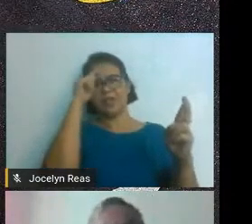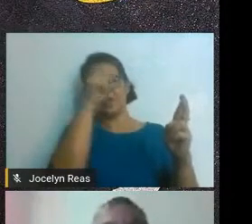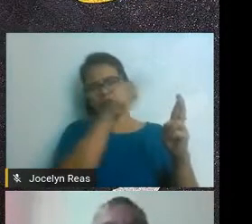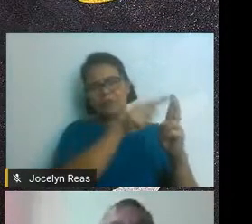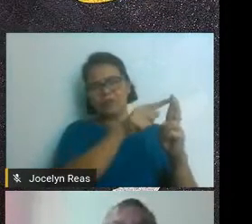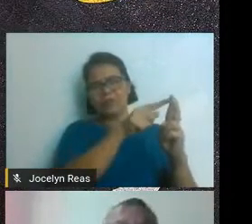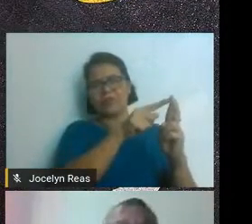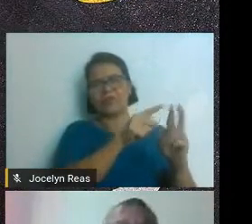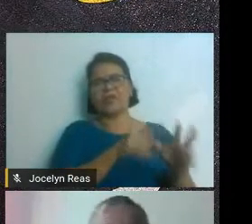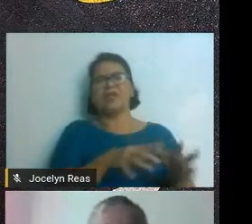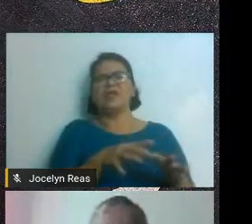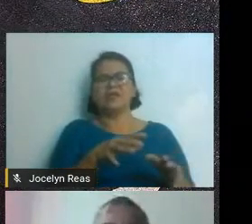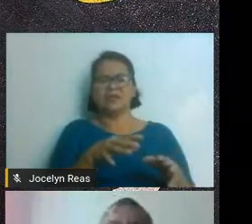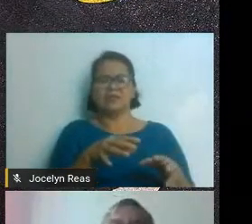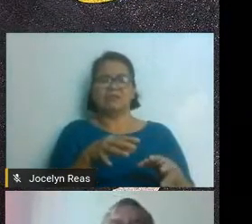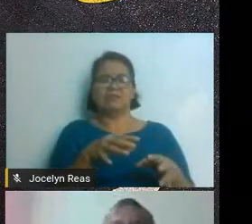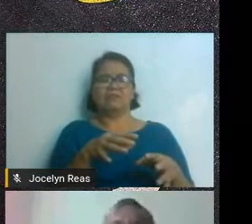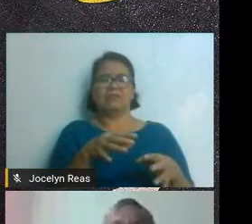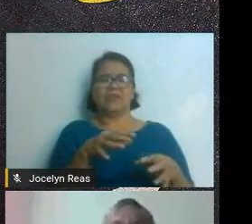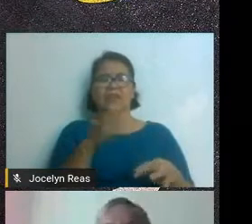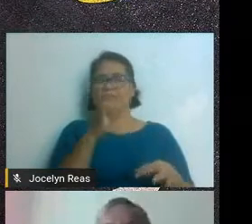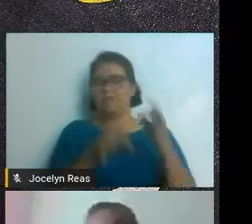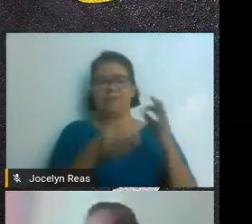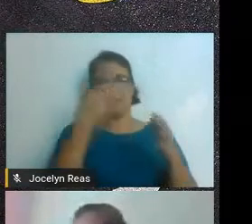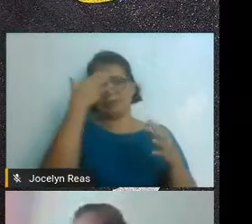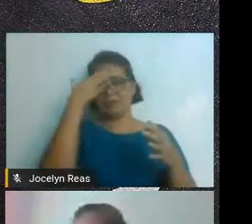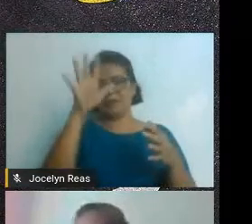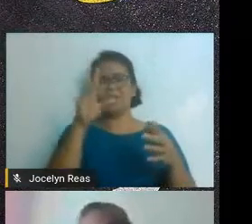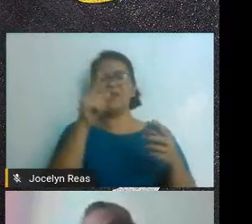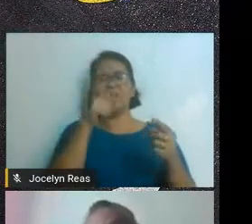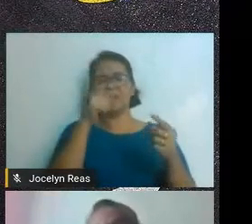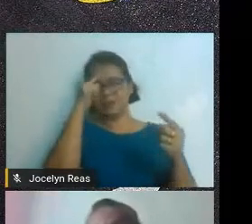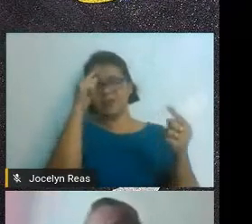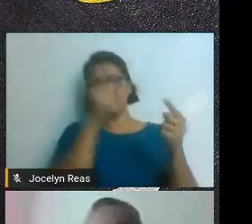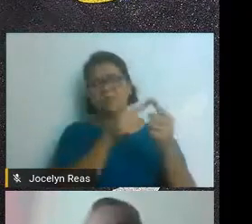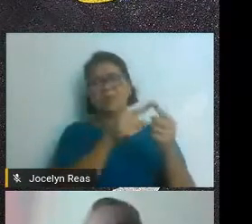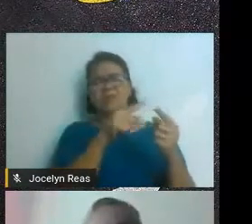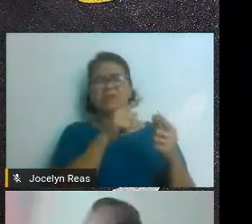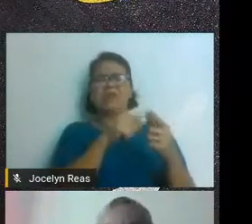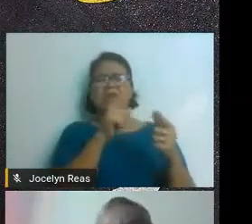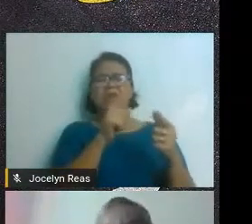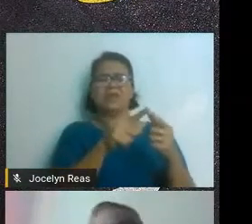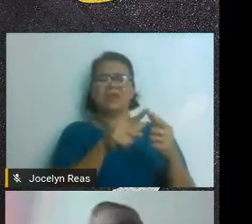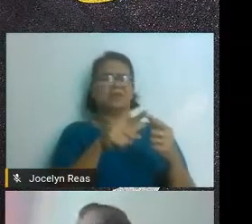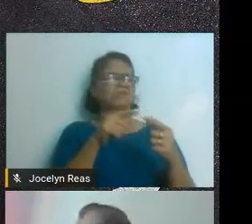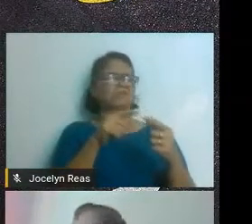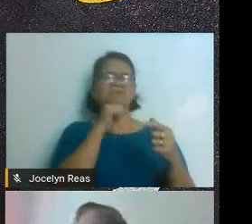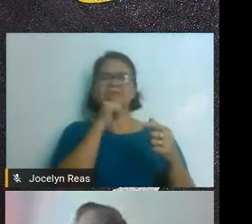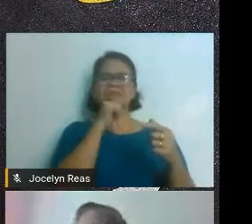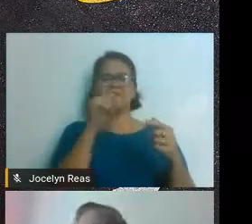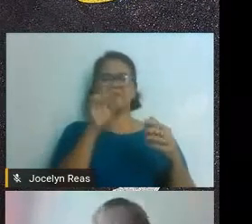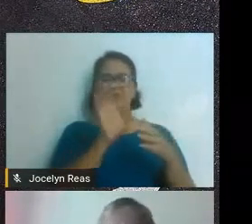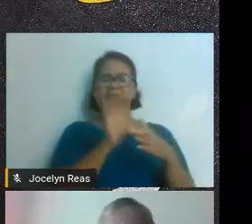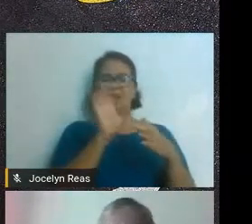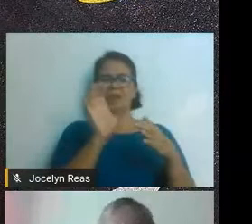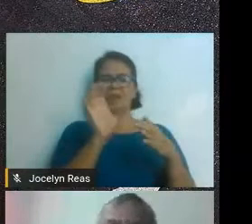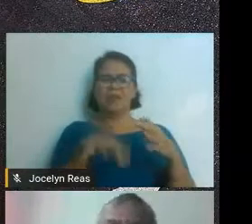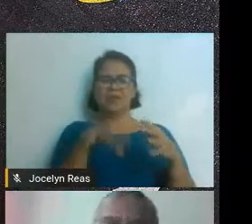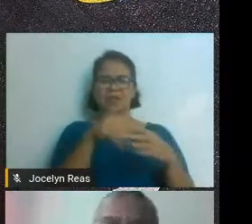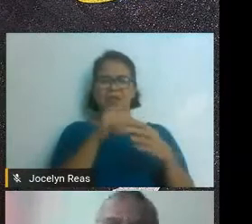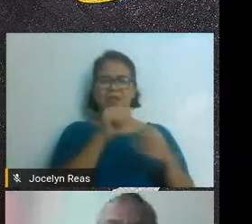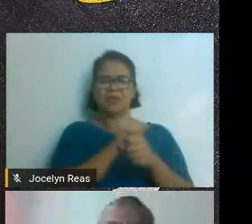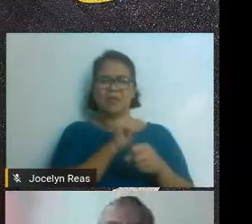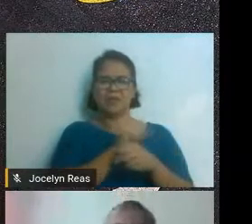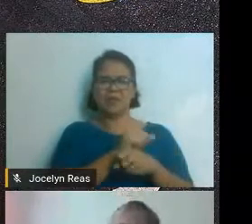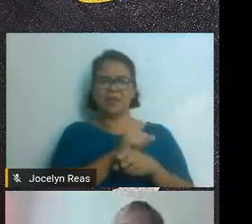accomplish, you will not go anywhere. Pangatlo, intelligence. The I in my prince is not the high IQ. Kasi